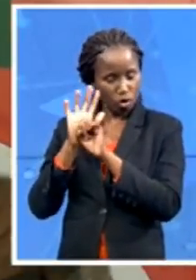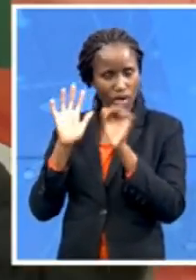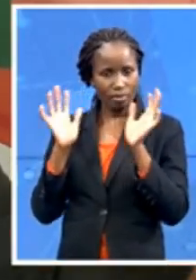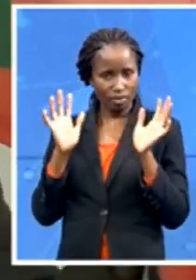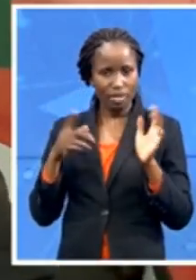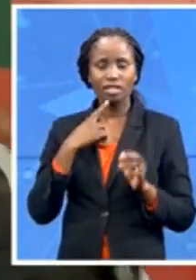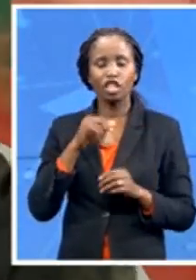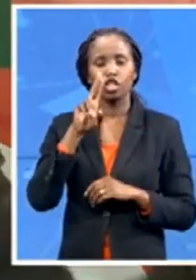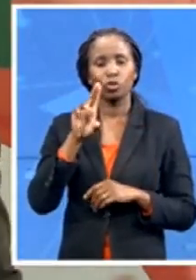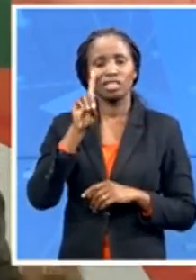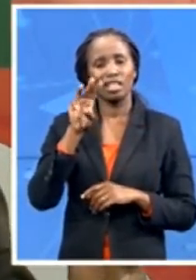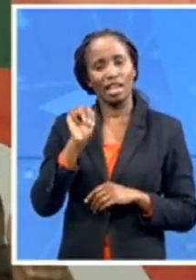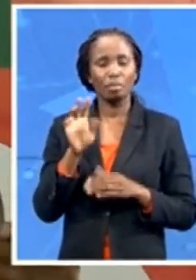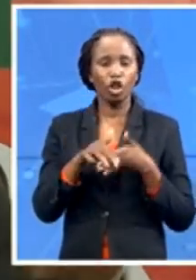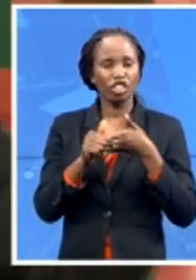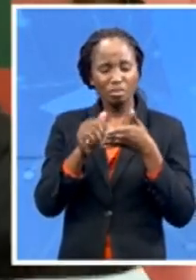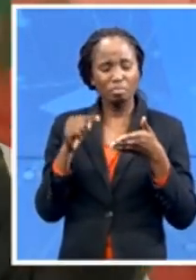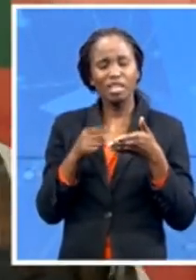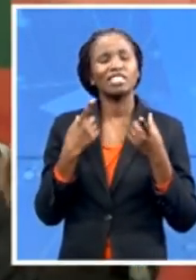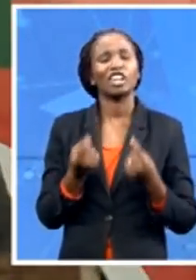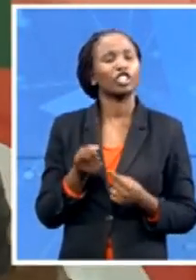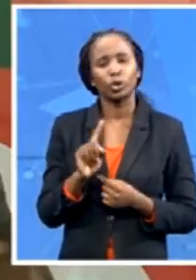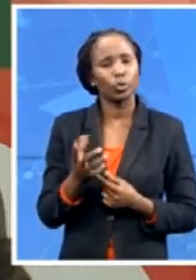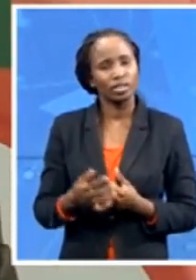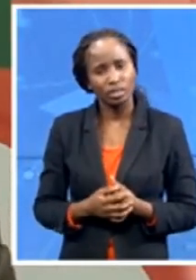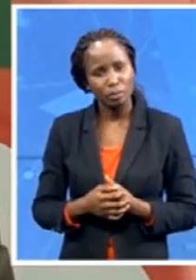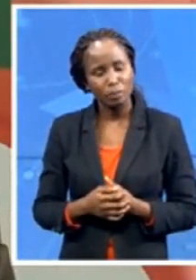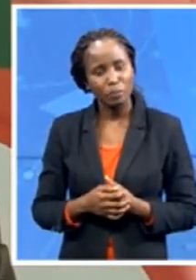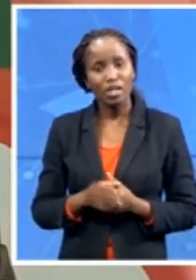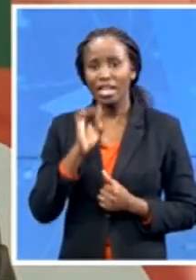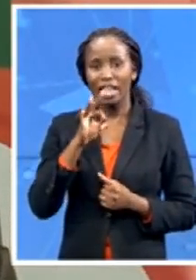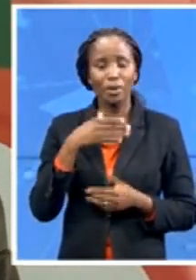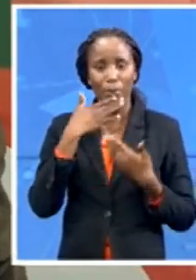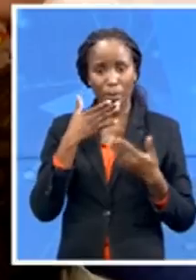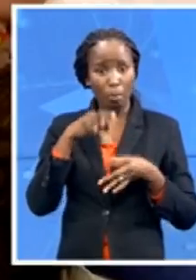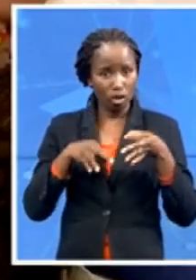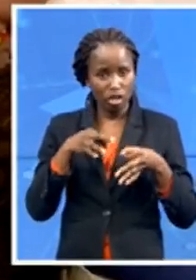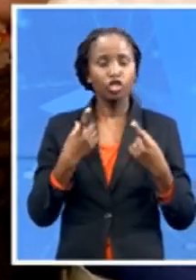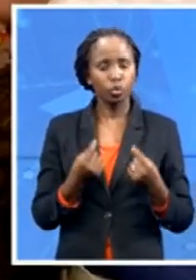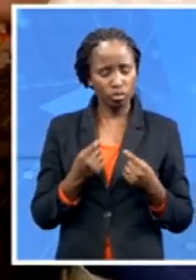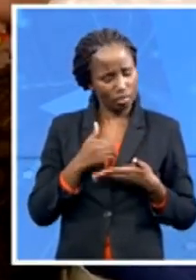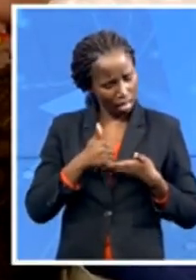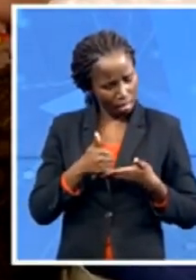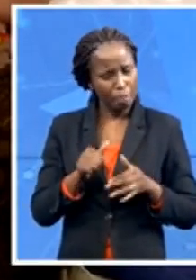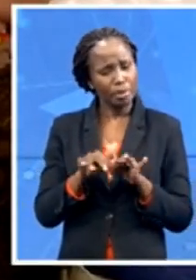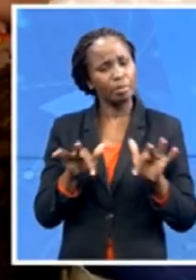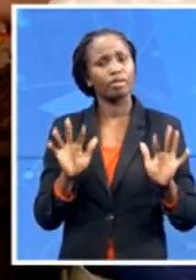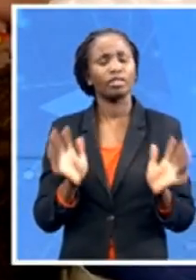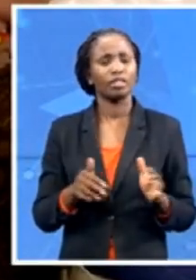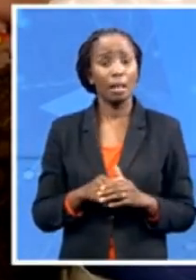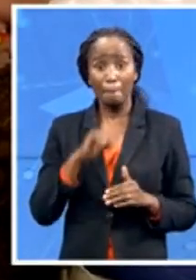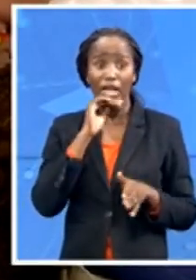ntoni xa ingapolitiki uncedwa abantu. Ayo leadership ebimali